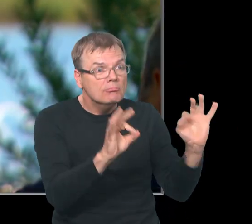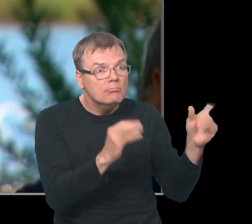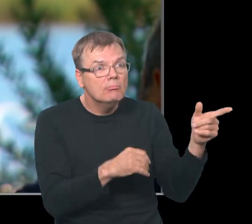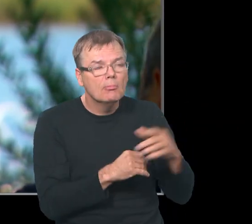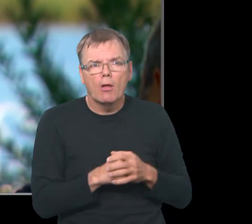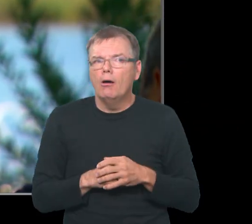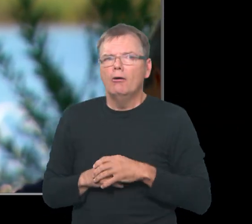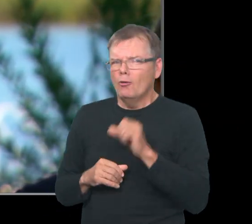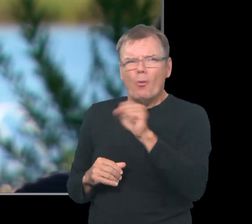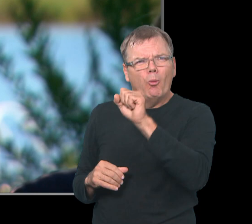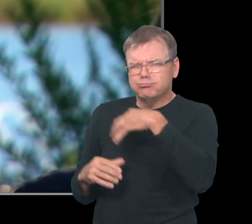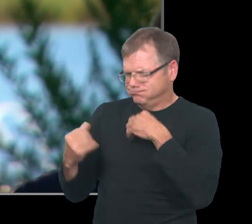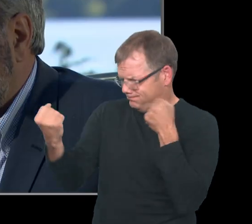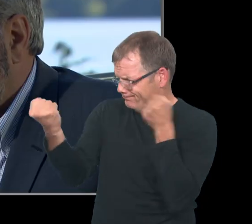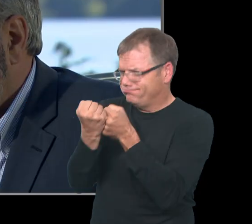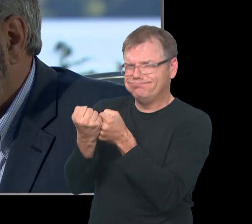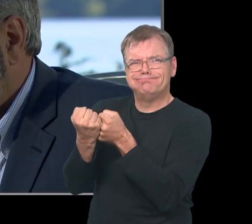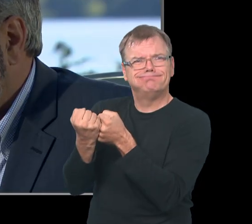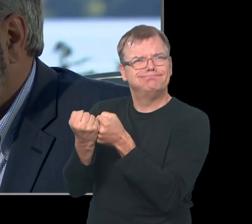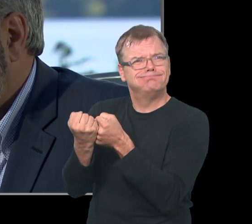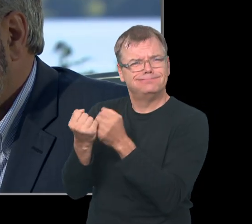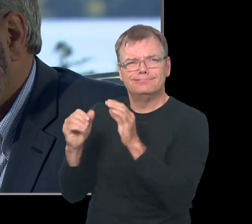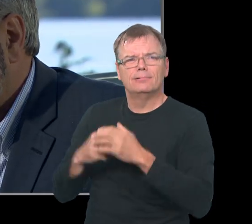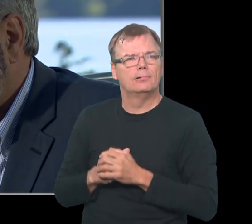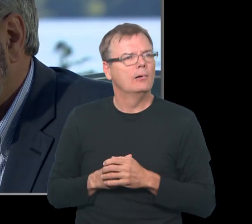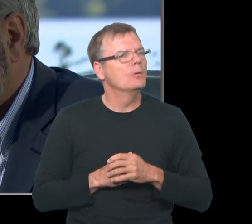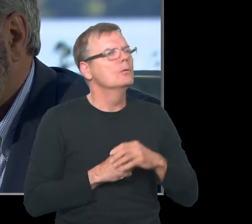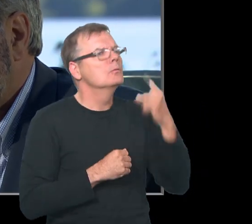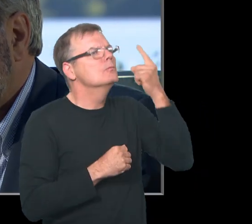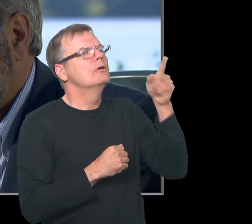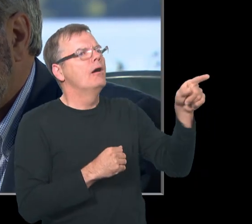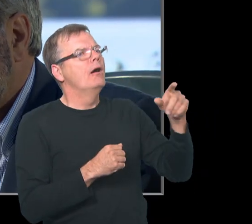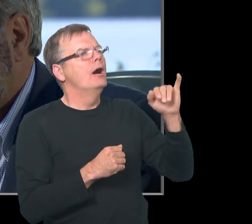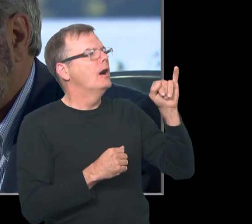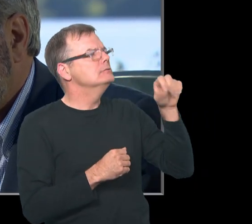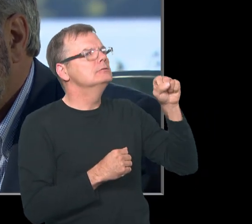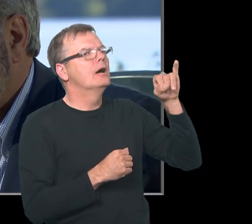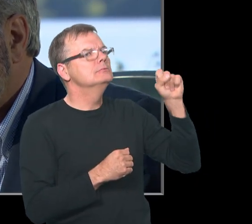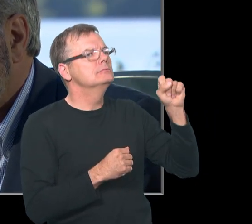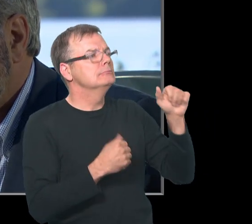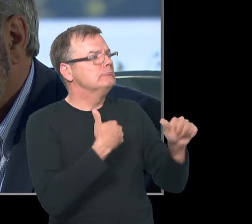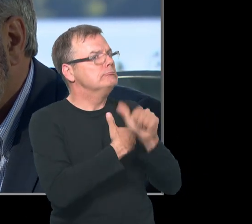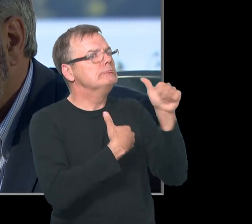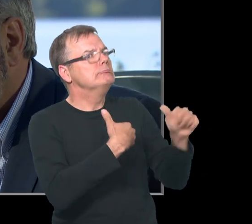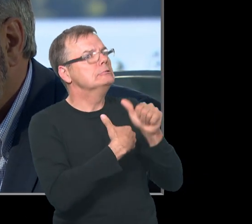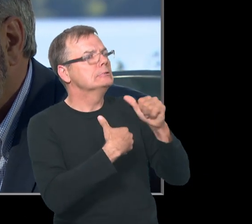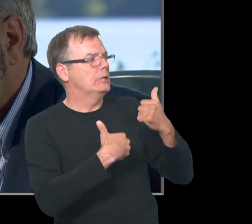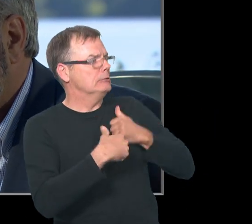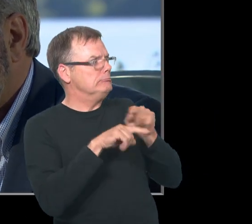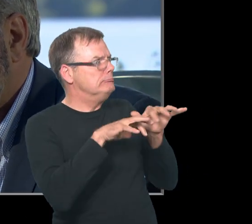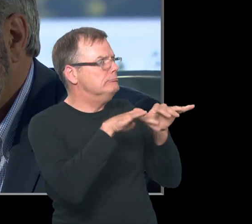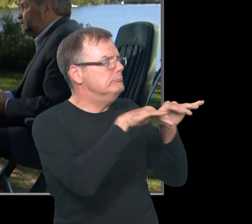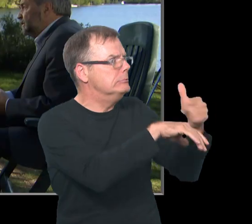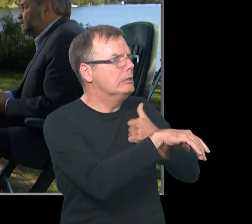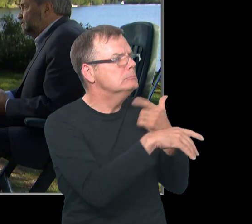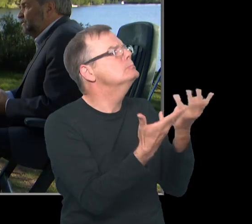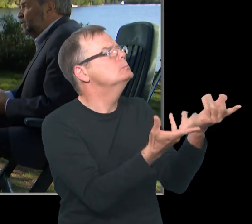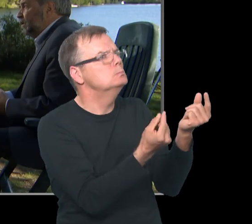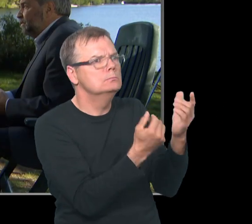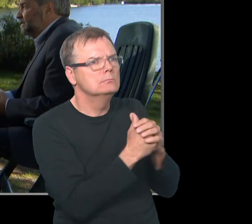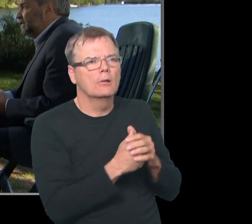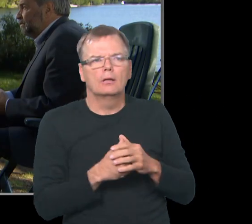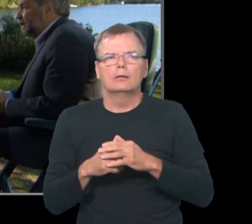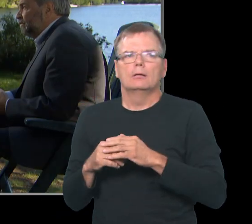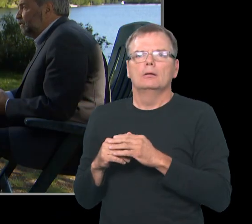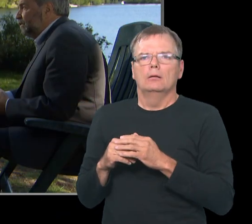to Canada and Canadians? Peter, I know it poses a threat to Canada and Canadians. It's continued war in a region that's